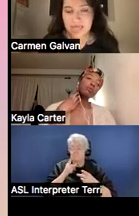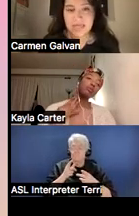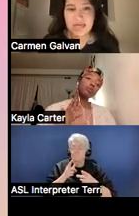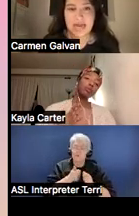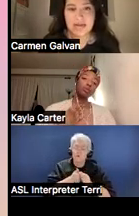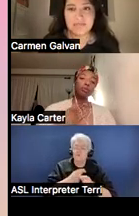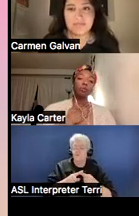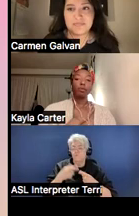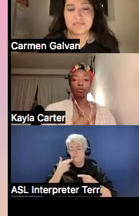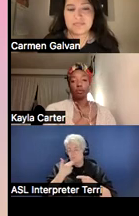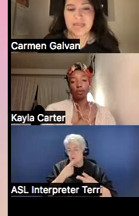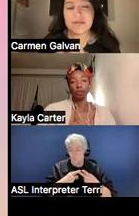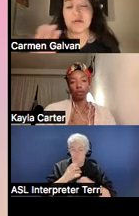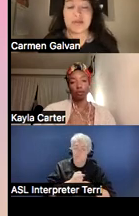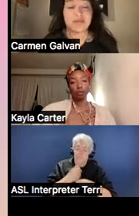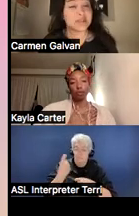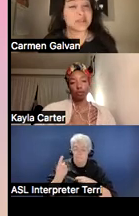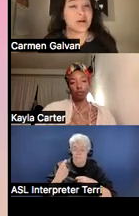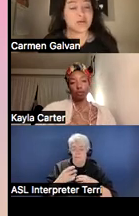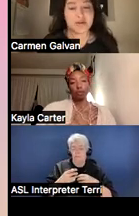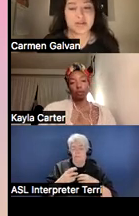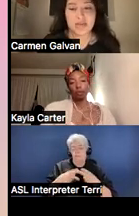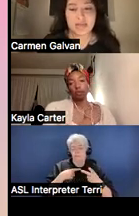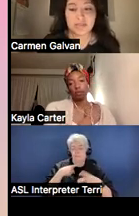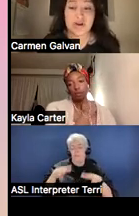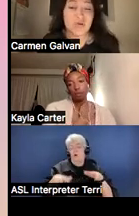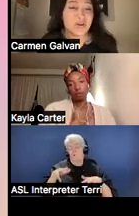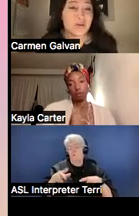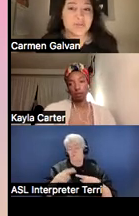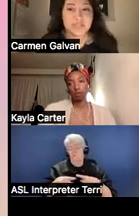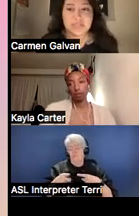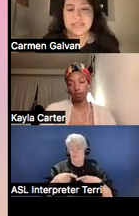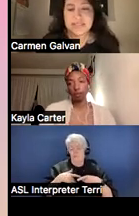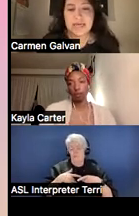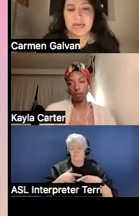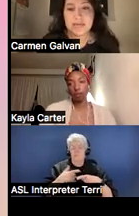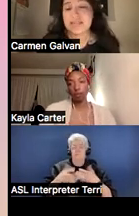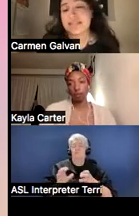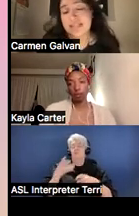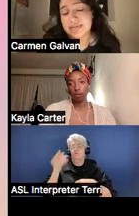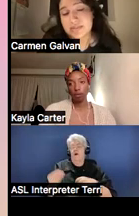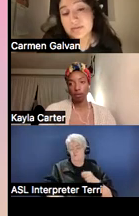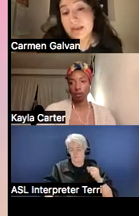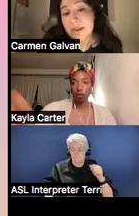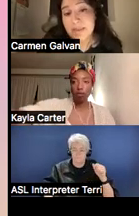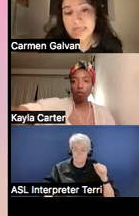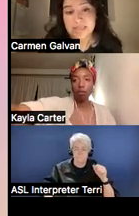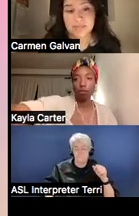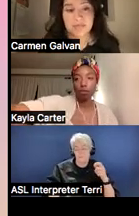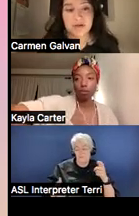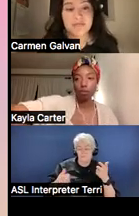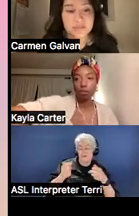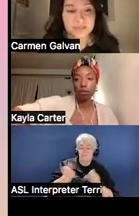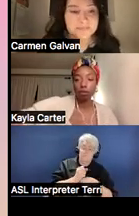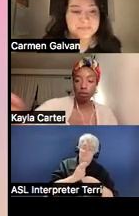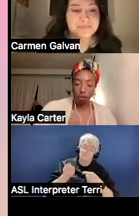something, and people may feel really awkward and not want to go out, and things like that. So that might make it a little